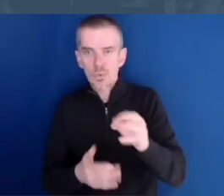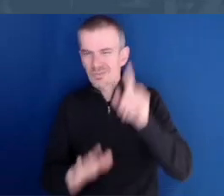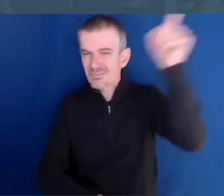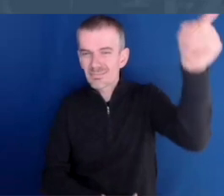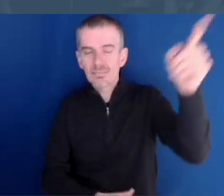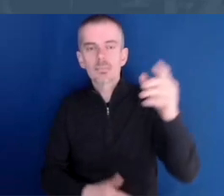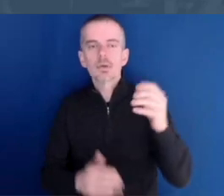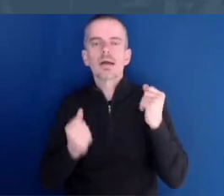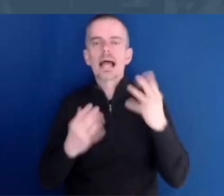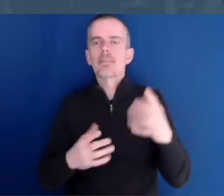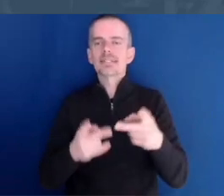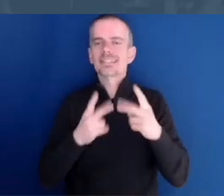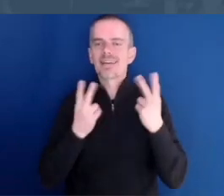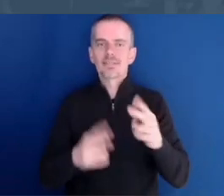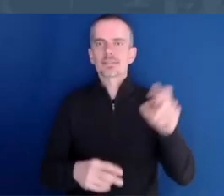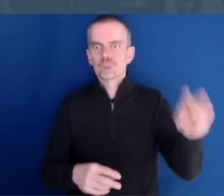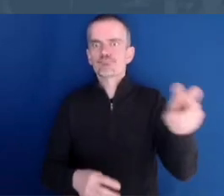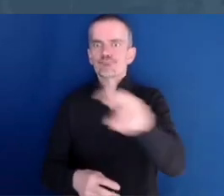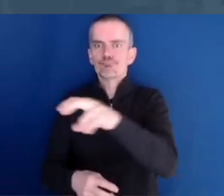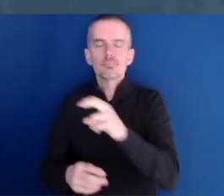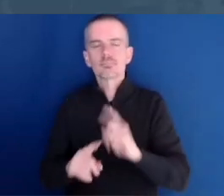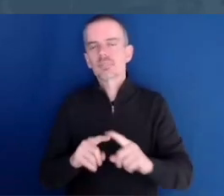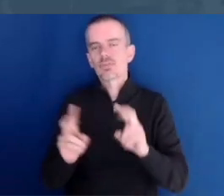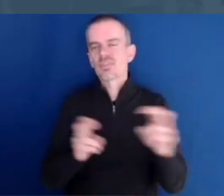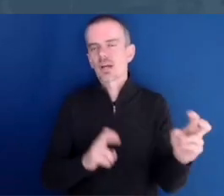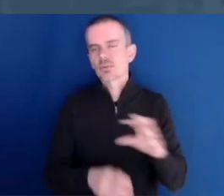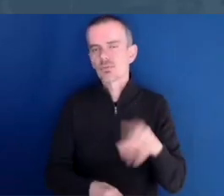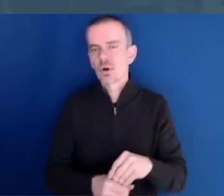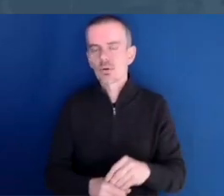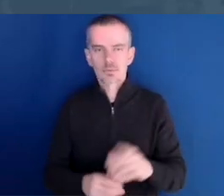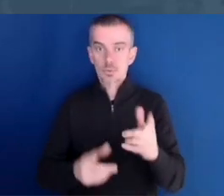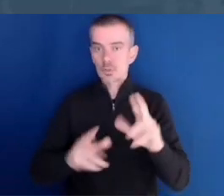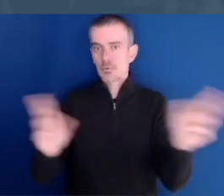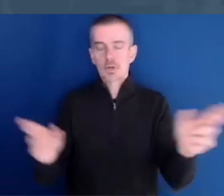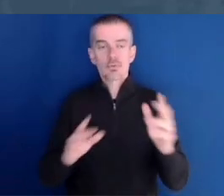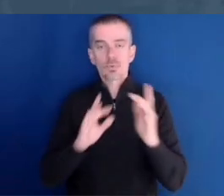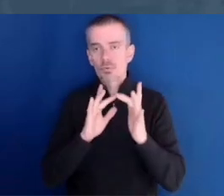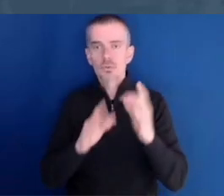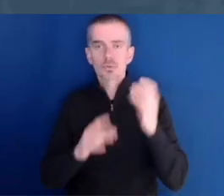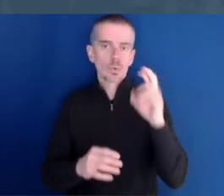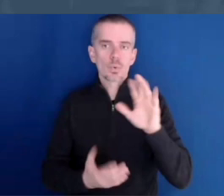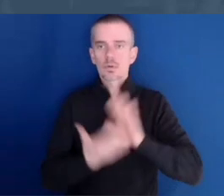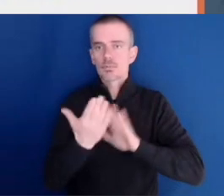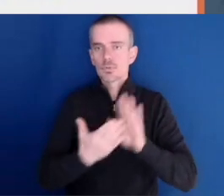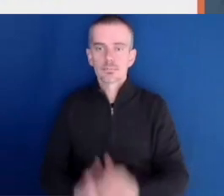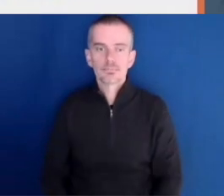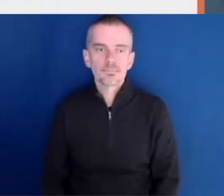visits they're doing. And so there's a lot of factors there. So be ready for virtual or in person.